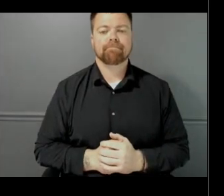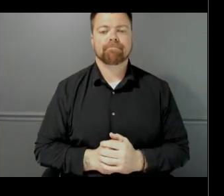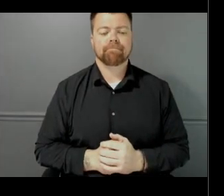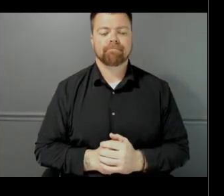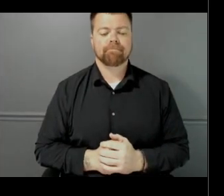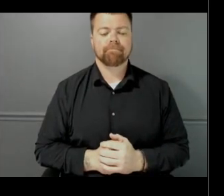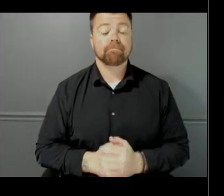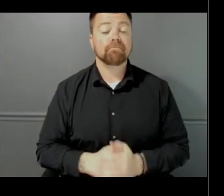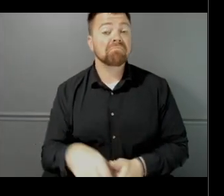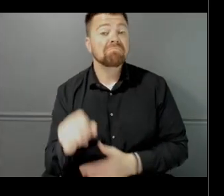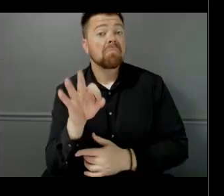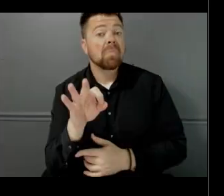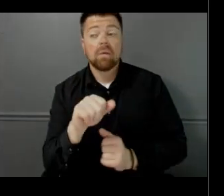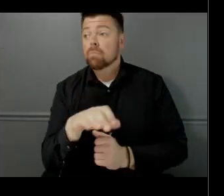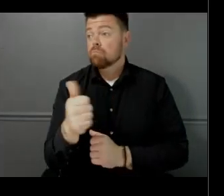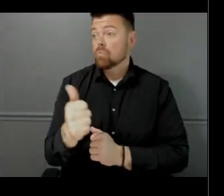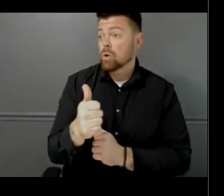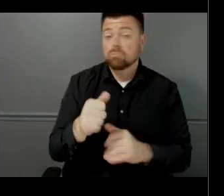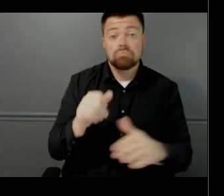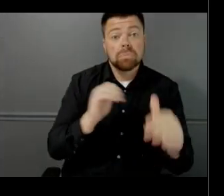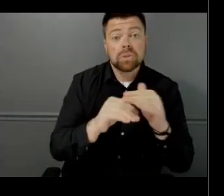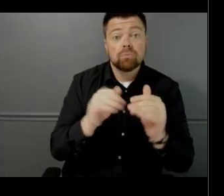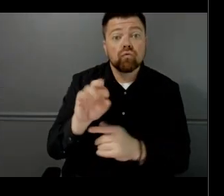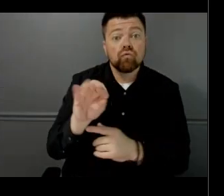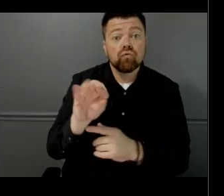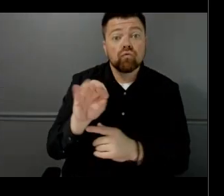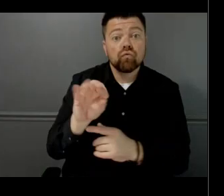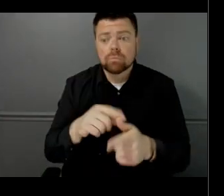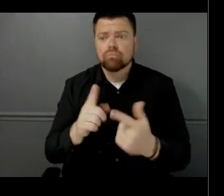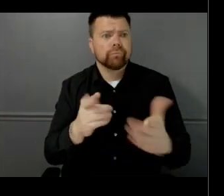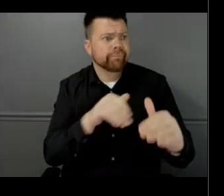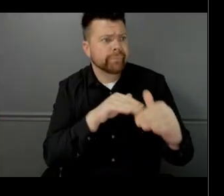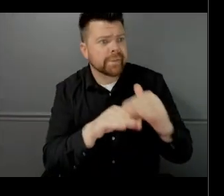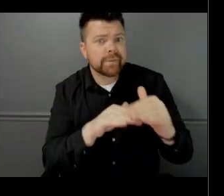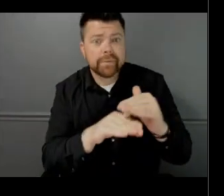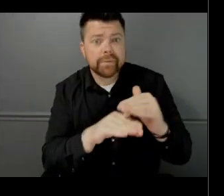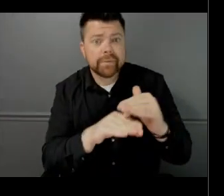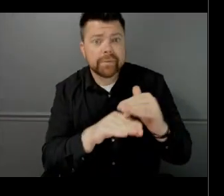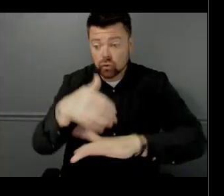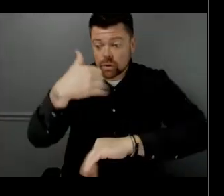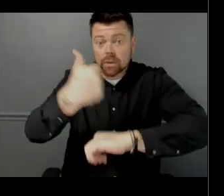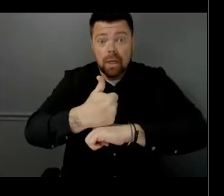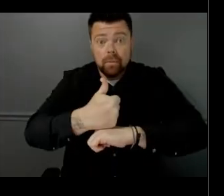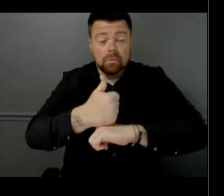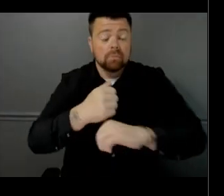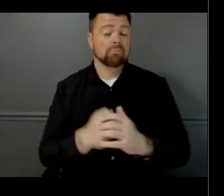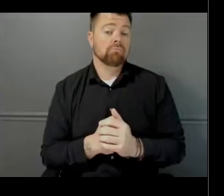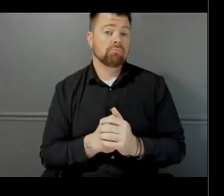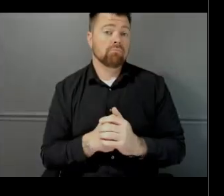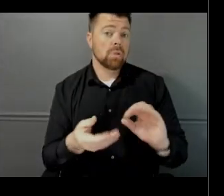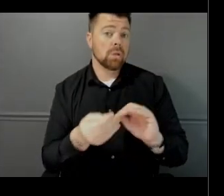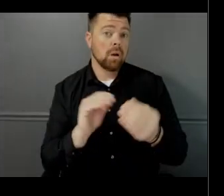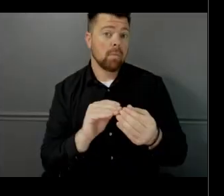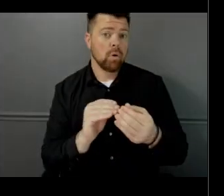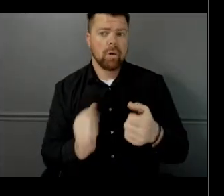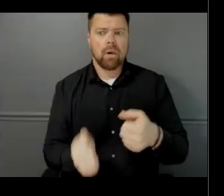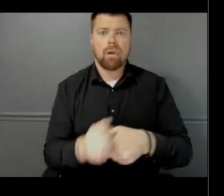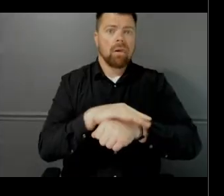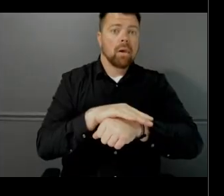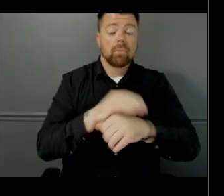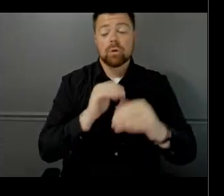If additional accessible routes and entrances are created, the number of covered